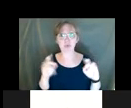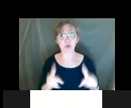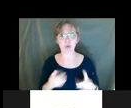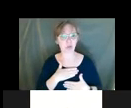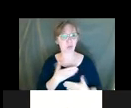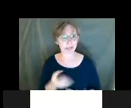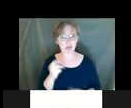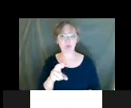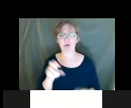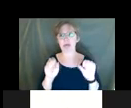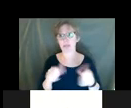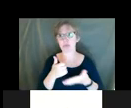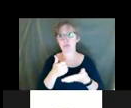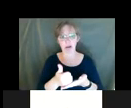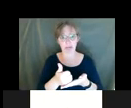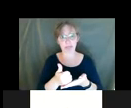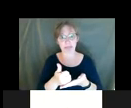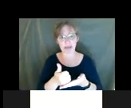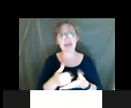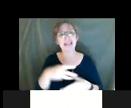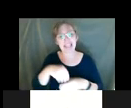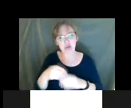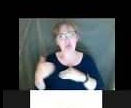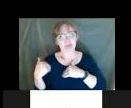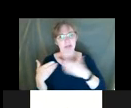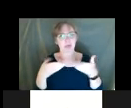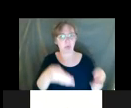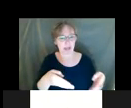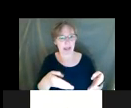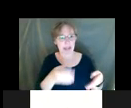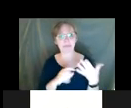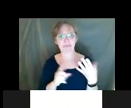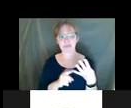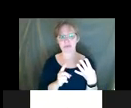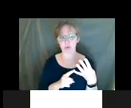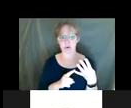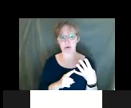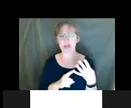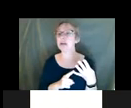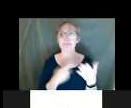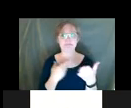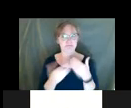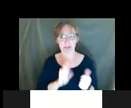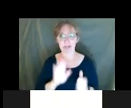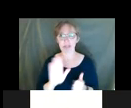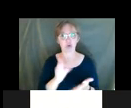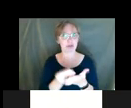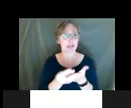or able to help in a responsible manner, and 4, without regard to